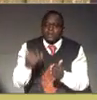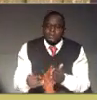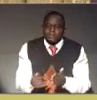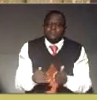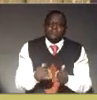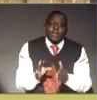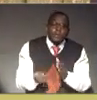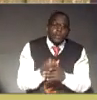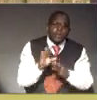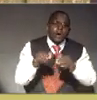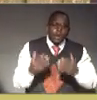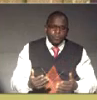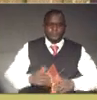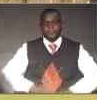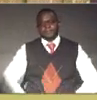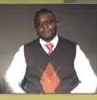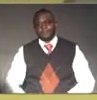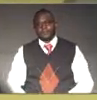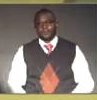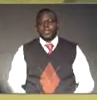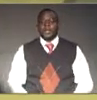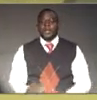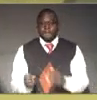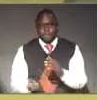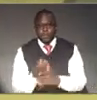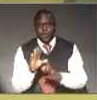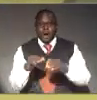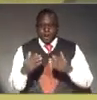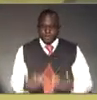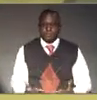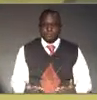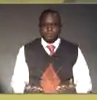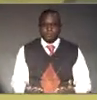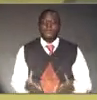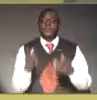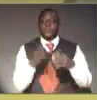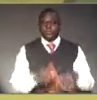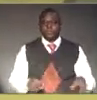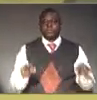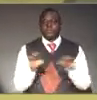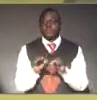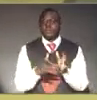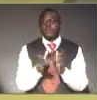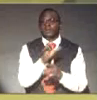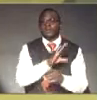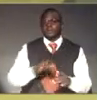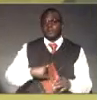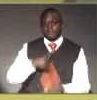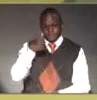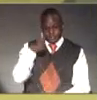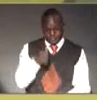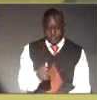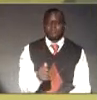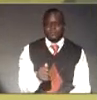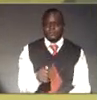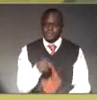notch of Holy Thursday. The notch of it was that it was so important to Jesus Christ himself